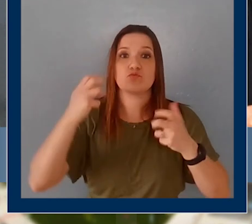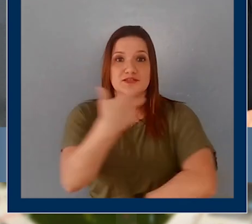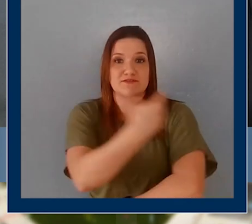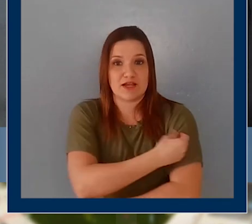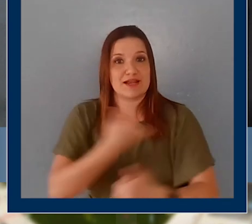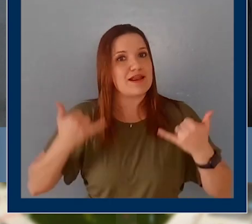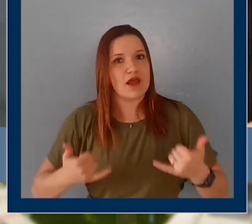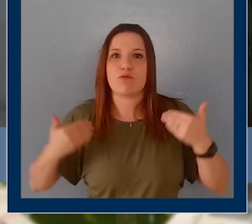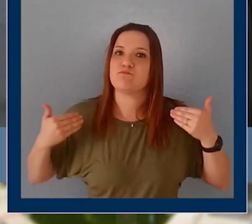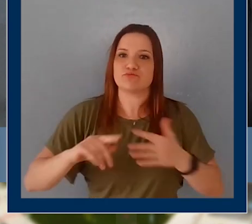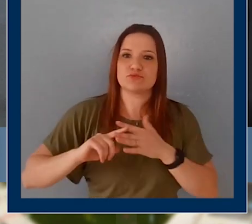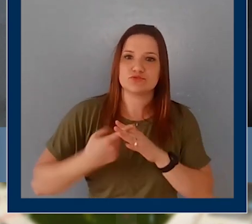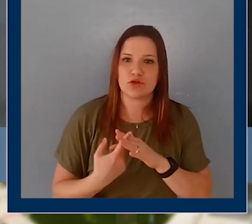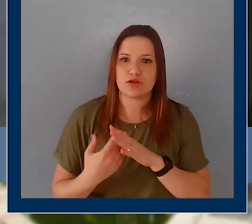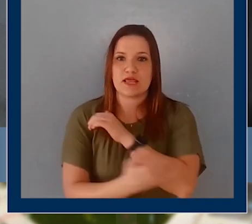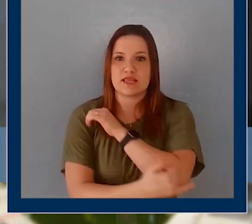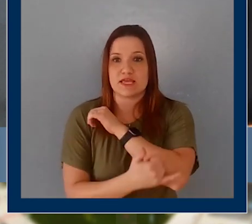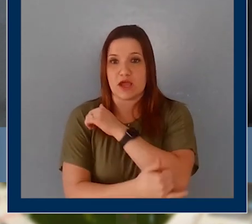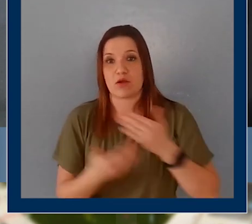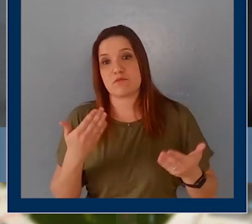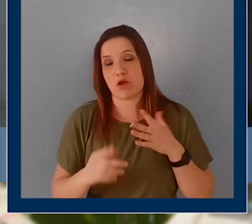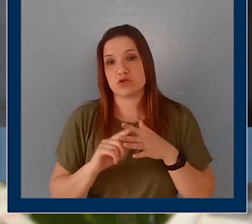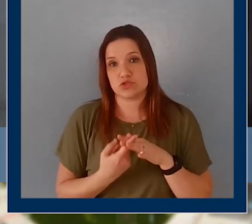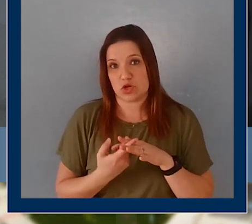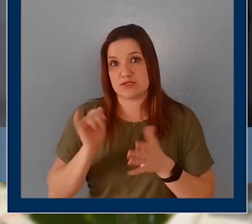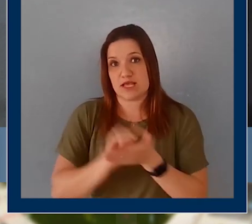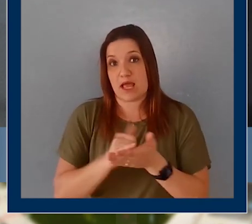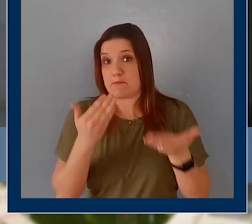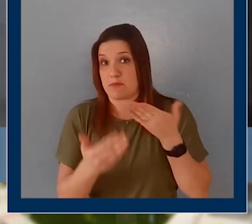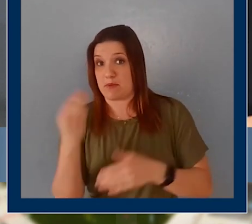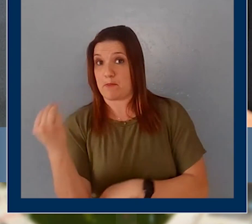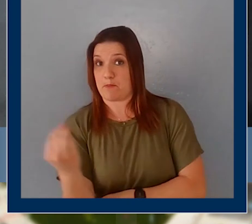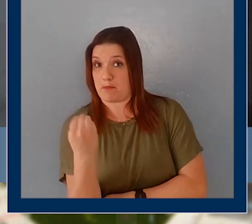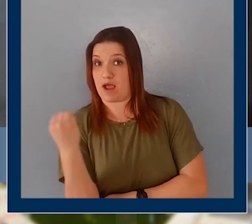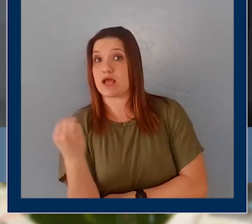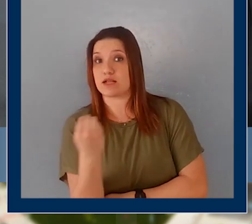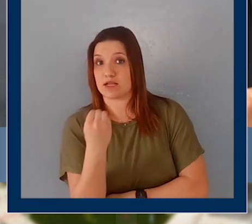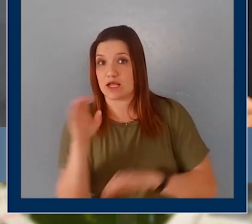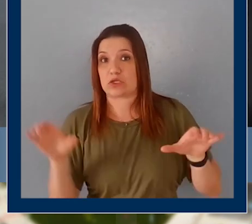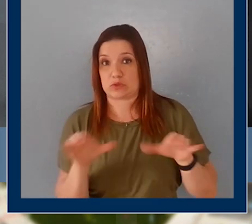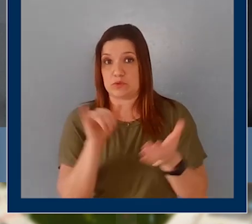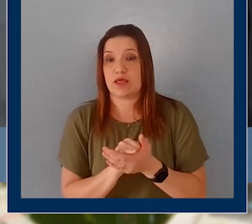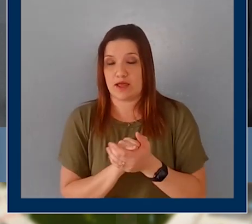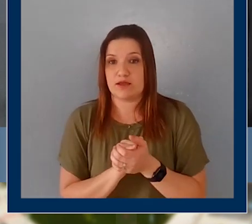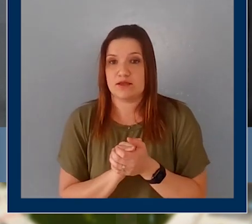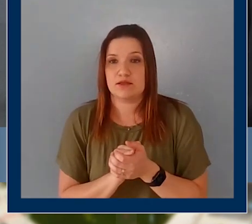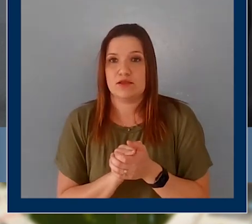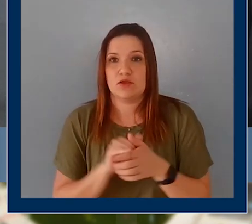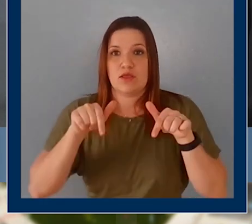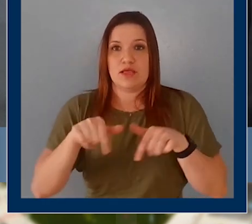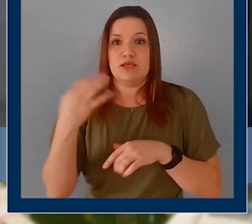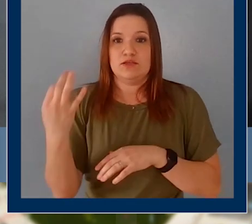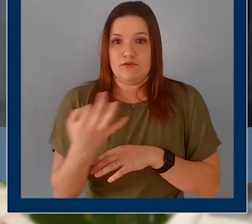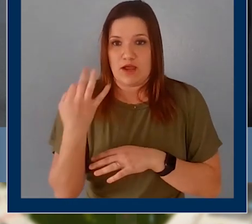get through, let's do Tier 1 and Tier 2 at the same time. So anybody 65 years and older that wants to get vaccinated, let's start.